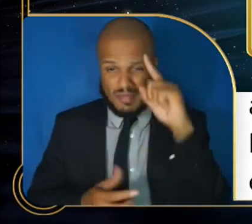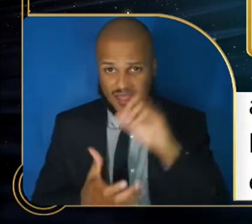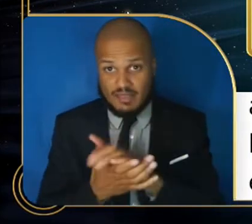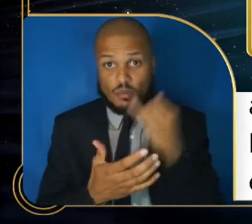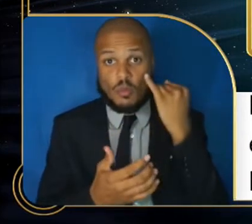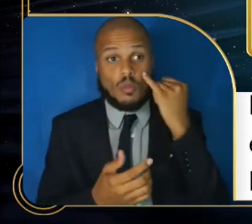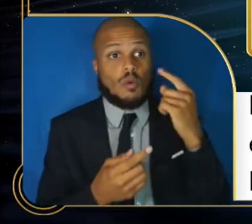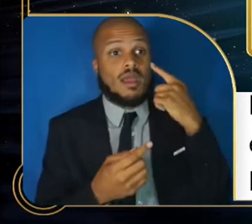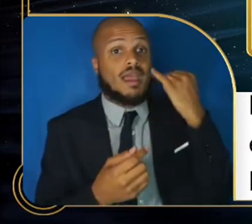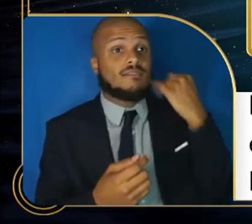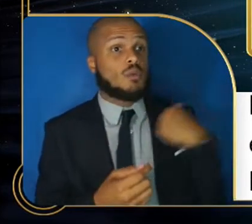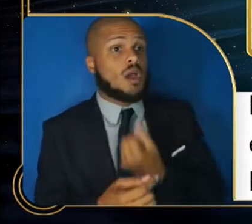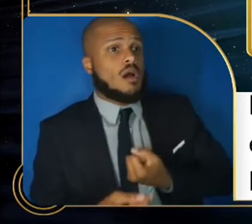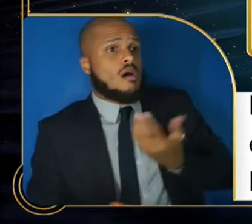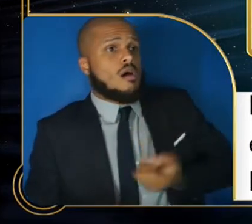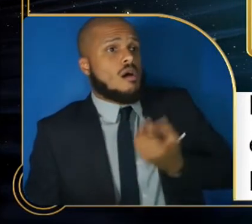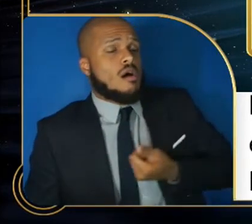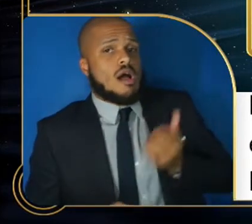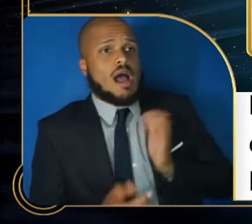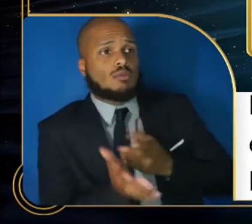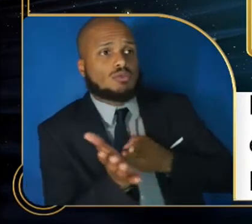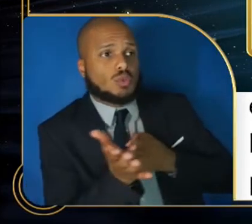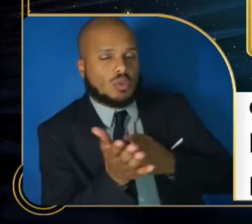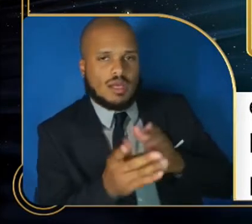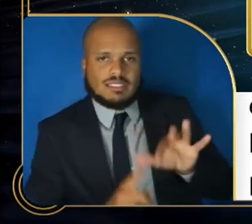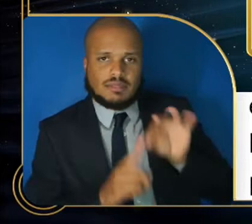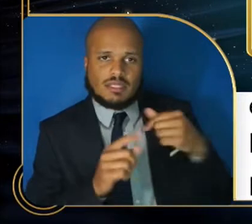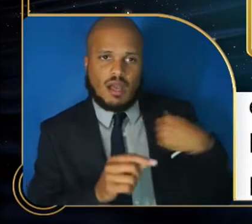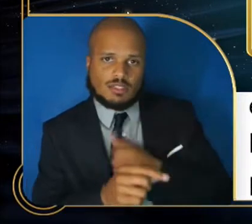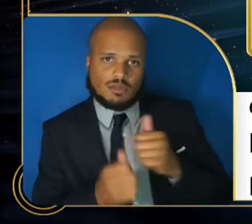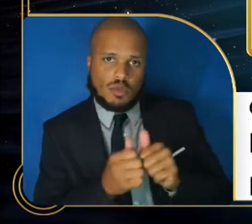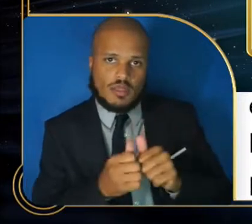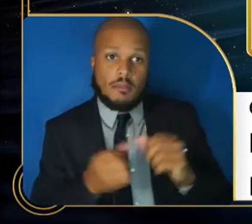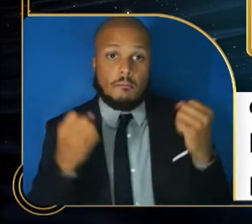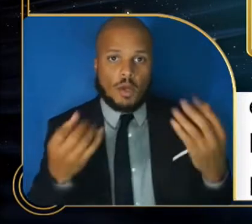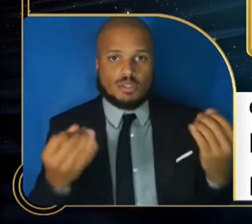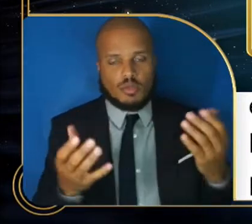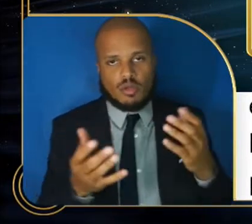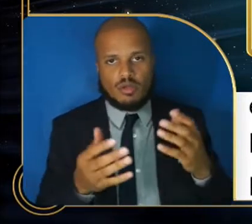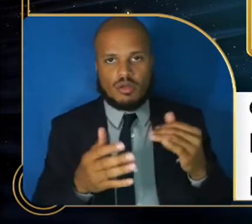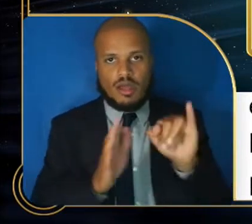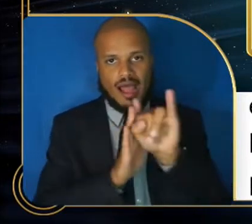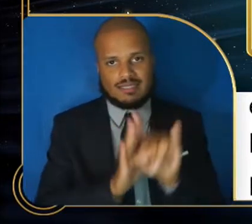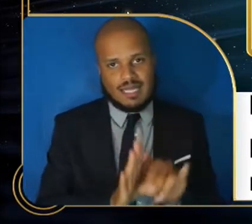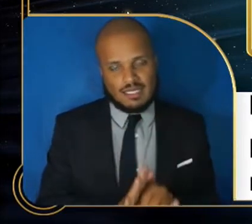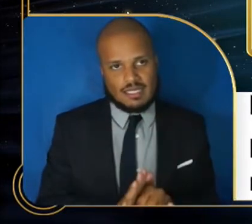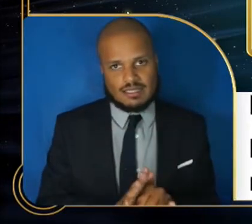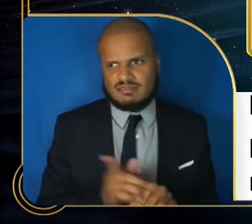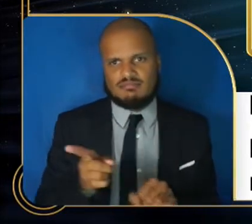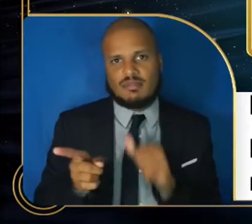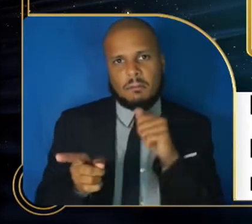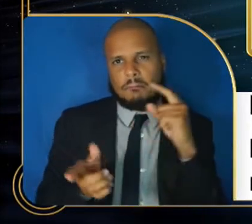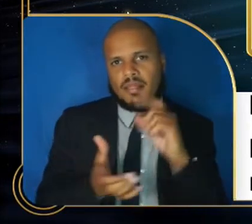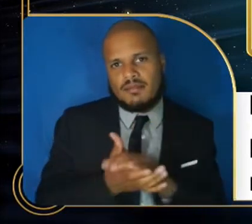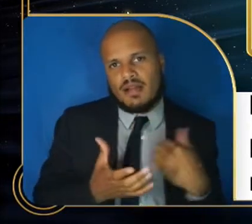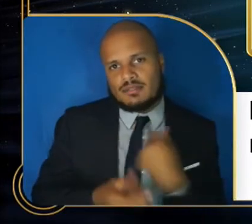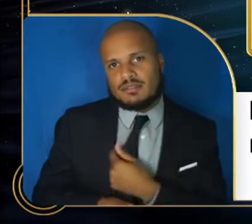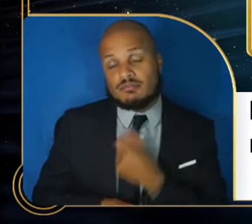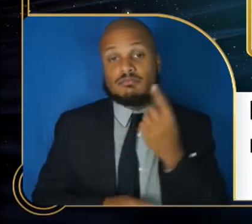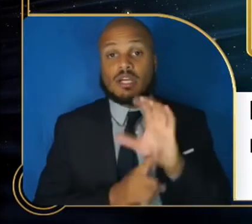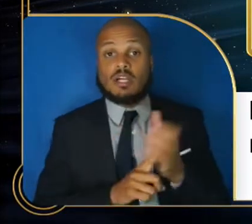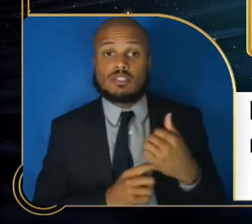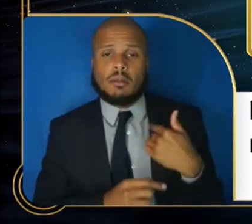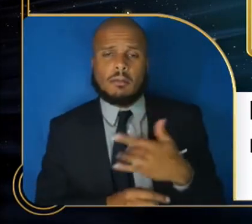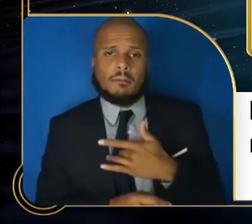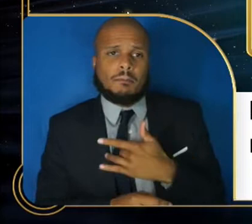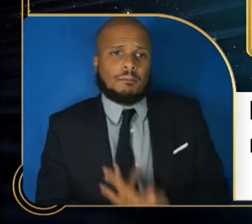truths, particularly those of us who live with multiple marginalized identities. We live in a culture that gaslights us and